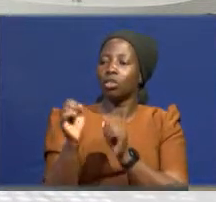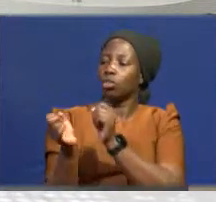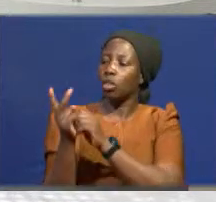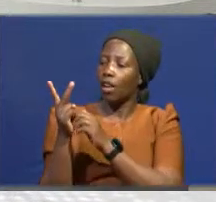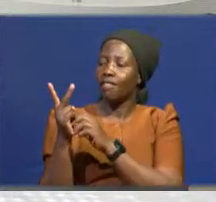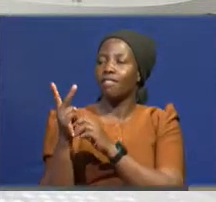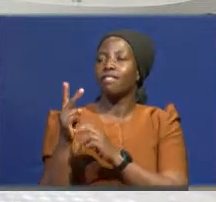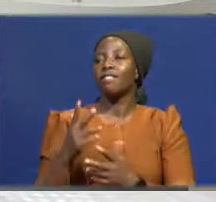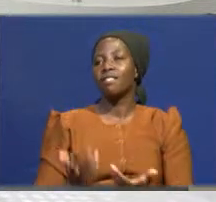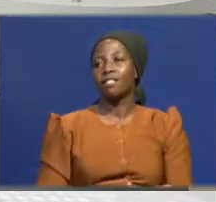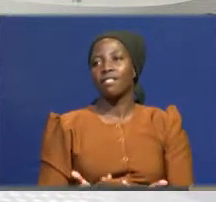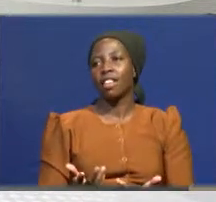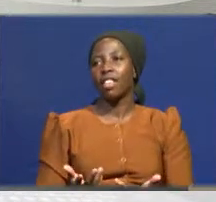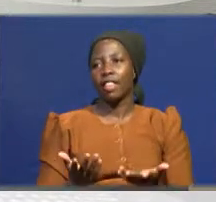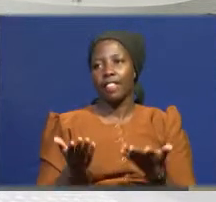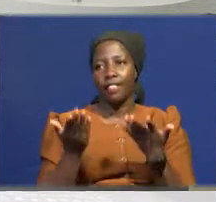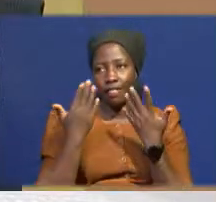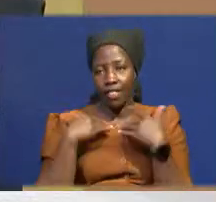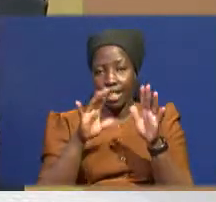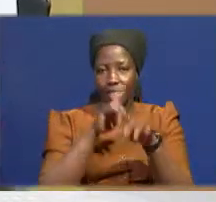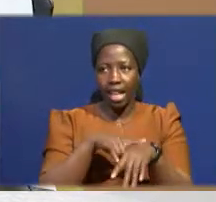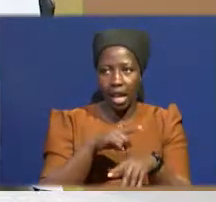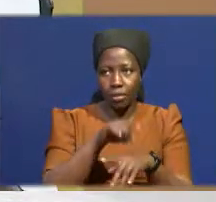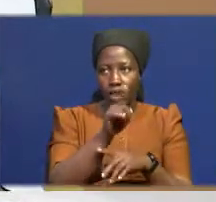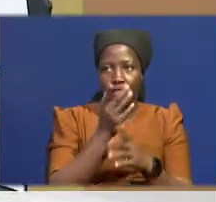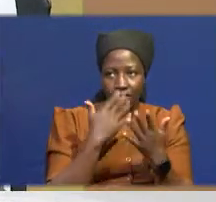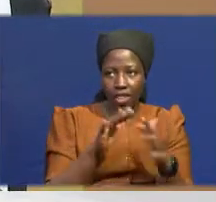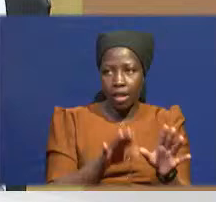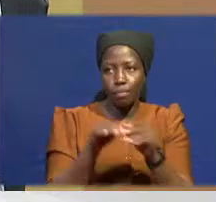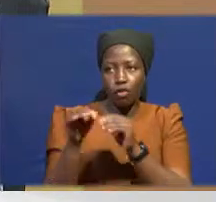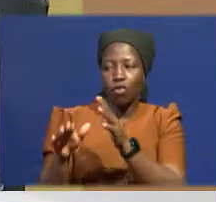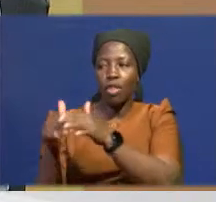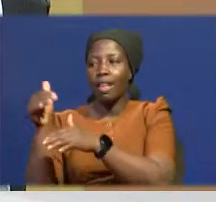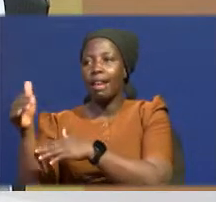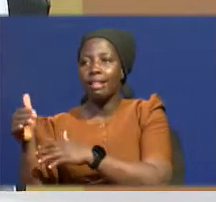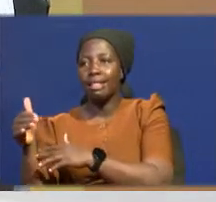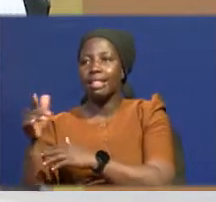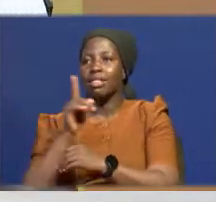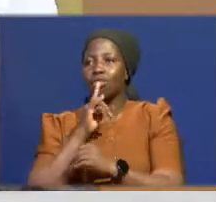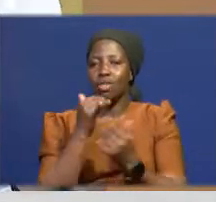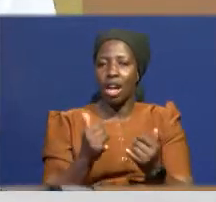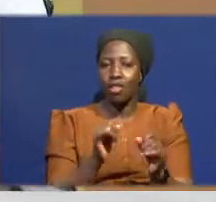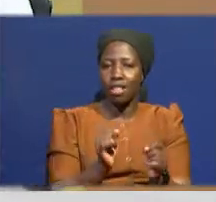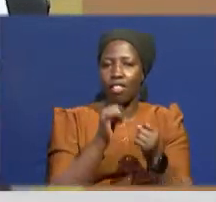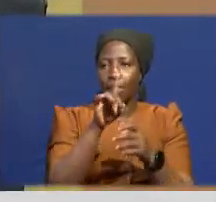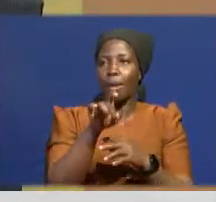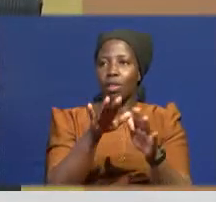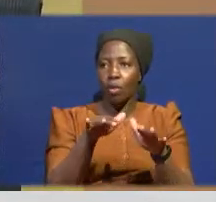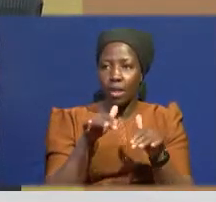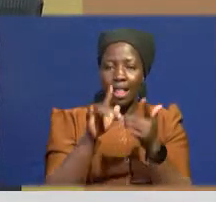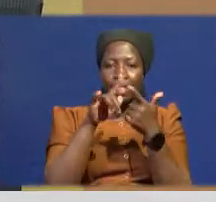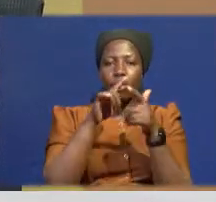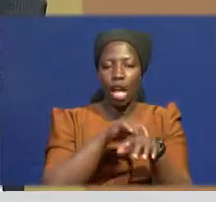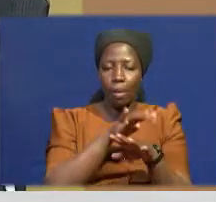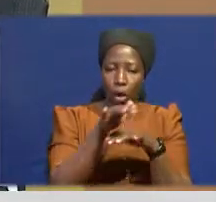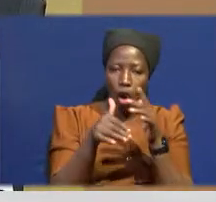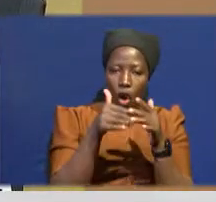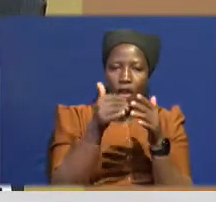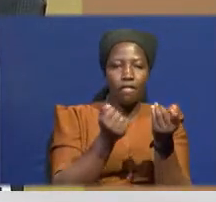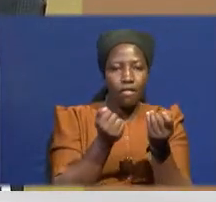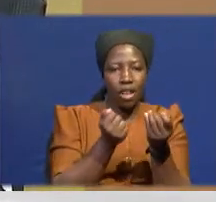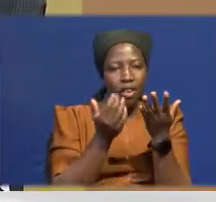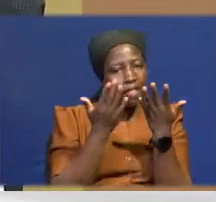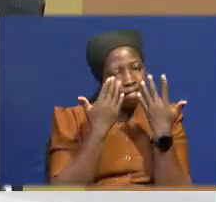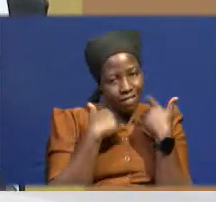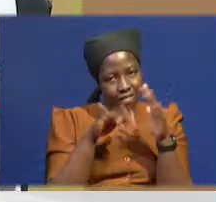Finish. Once it's finished, it goes to the next stage. Safety now has to wait until all those cars are out. That's when you can